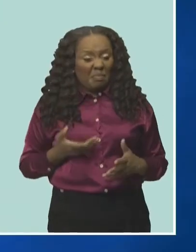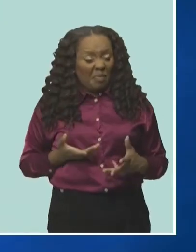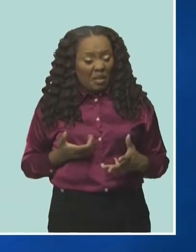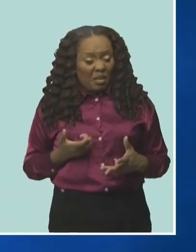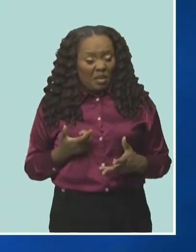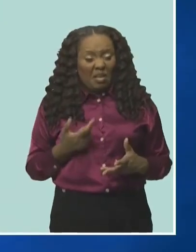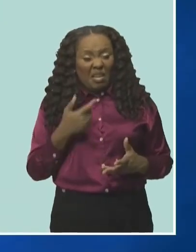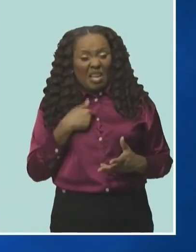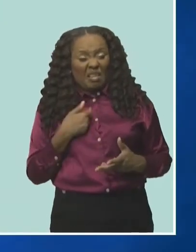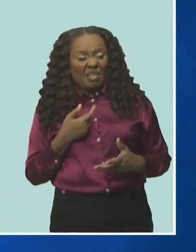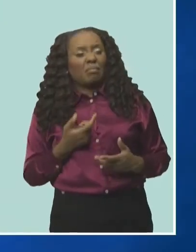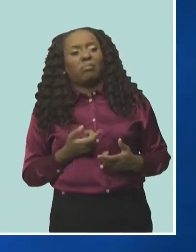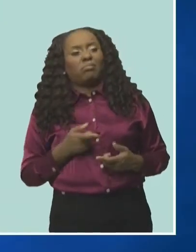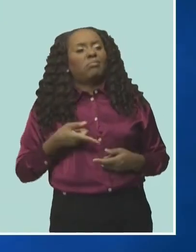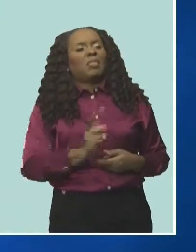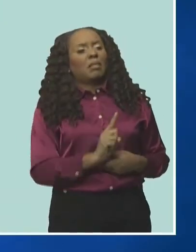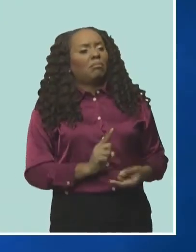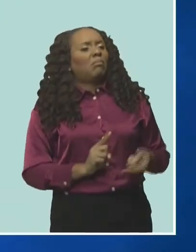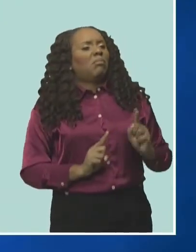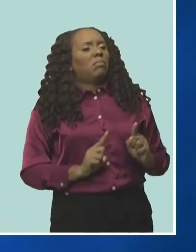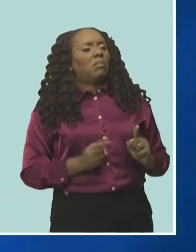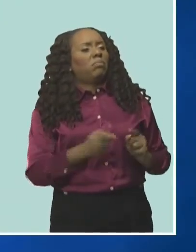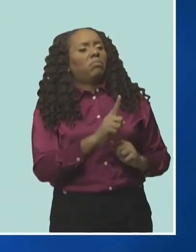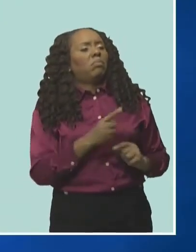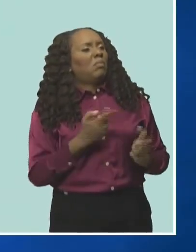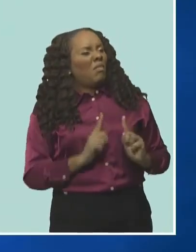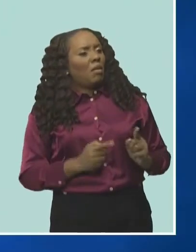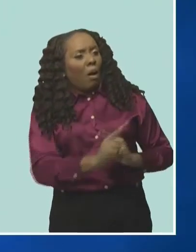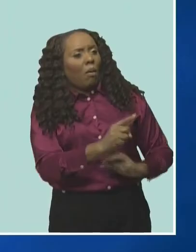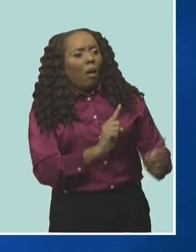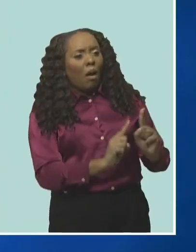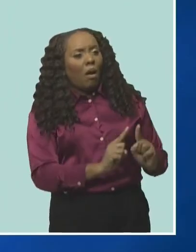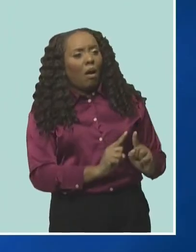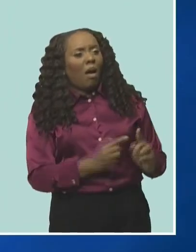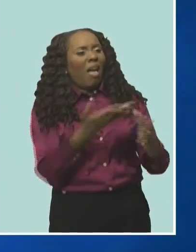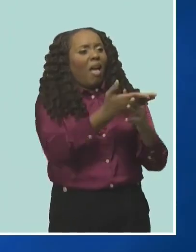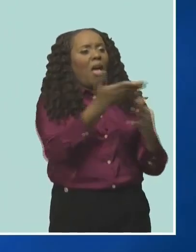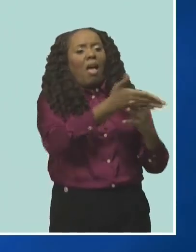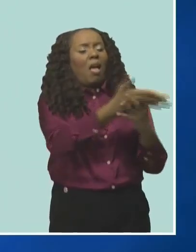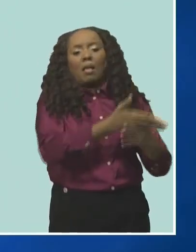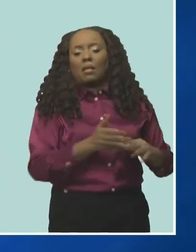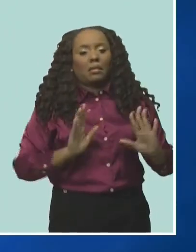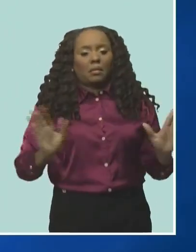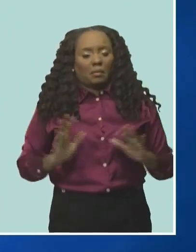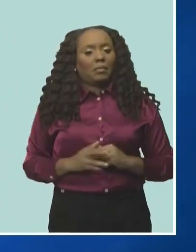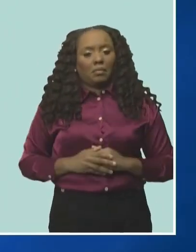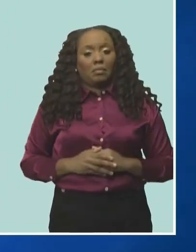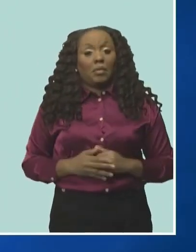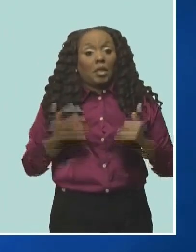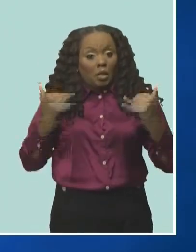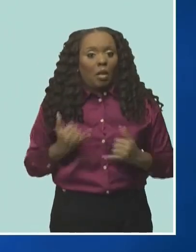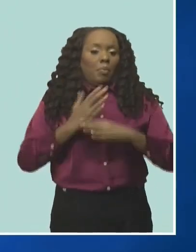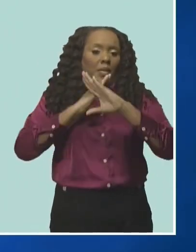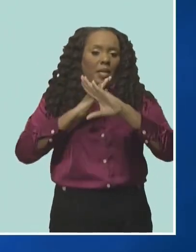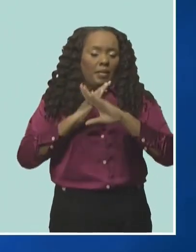to another person, it cannot be protected, and it never has been under the Constitution. I think that perhaps the test